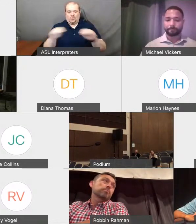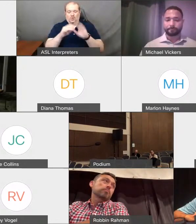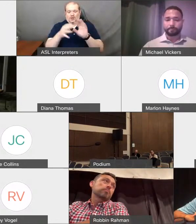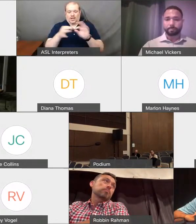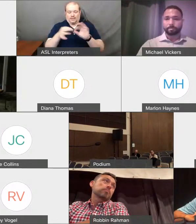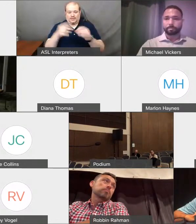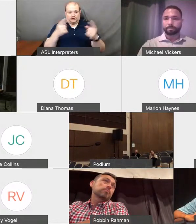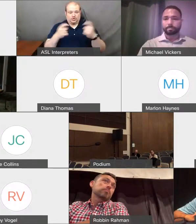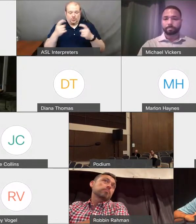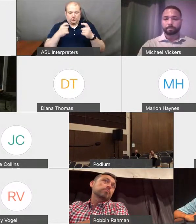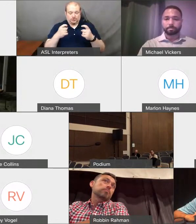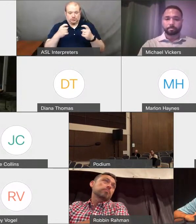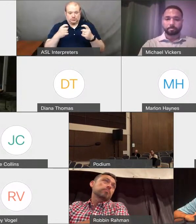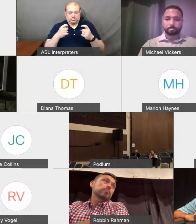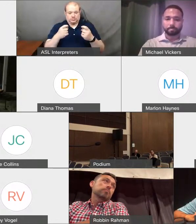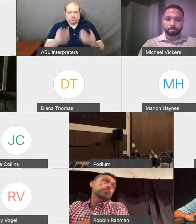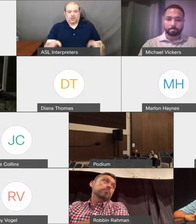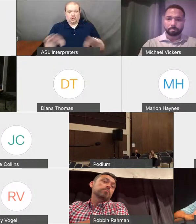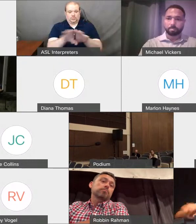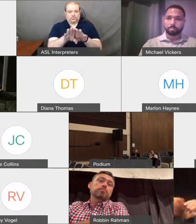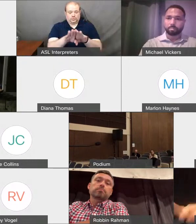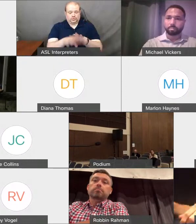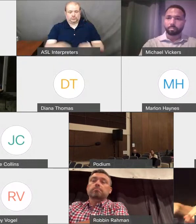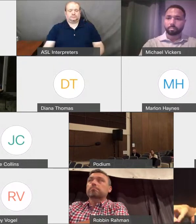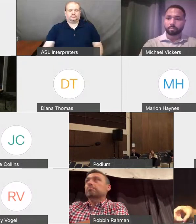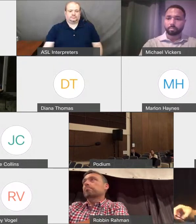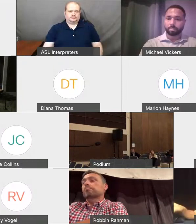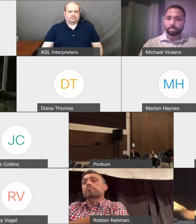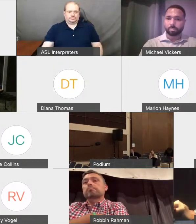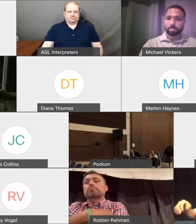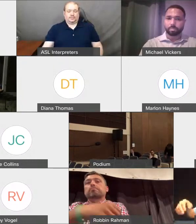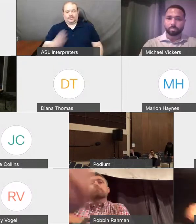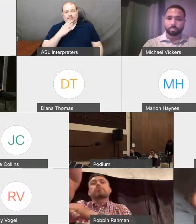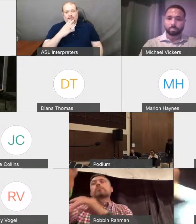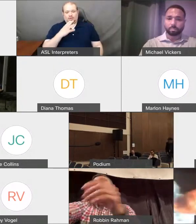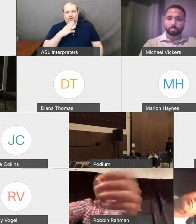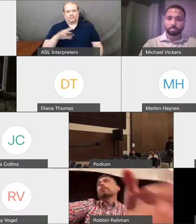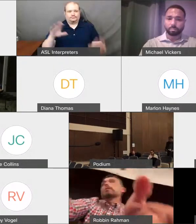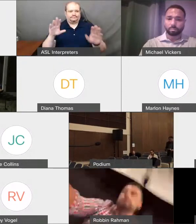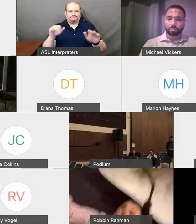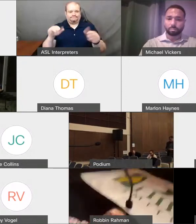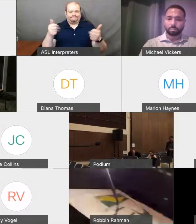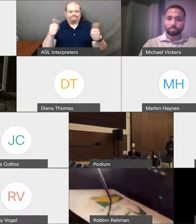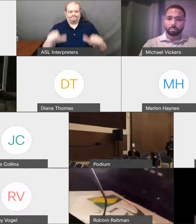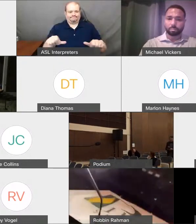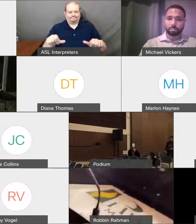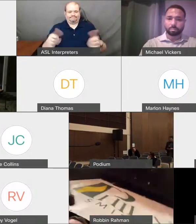comments, questions, we stand adjourned. Thank you. All right.